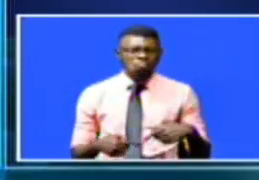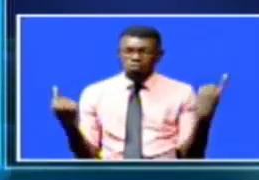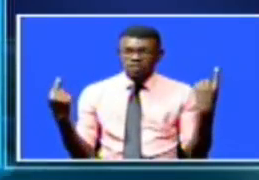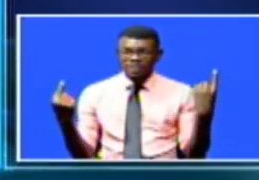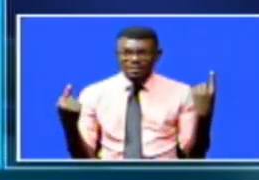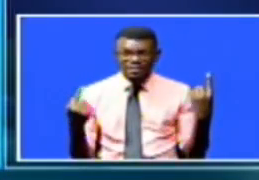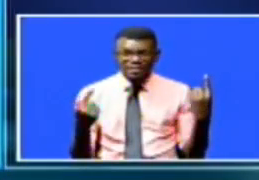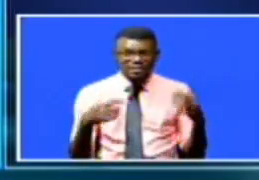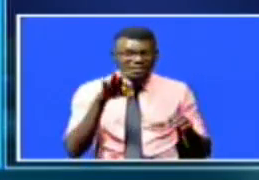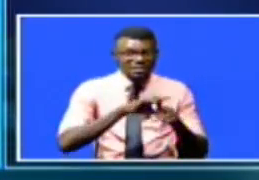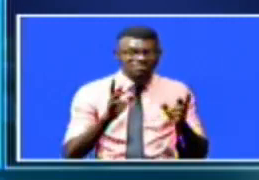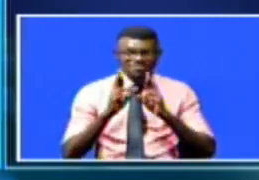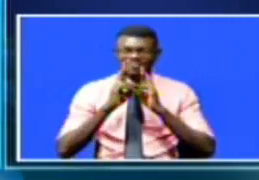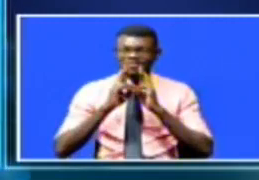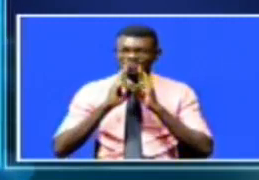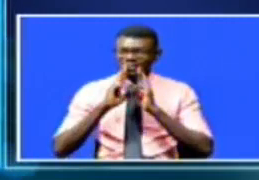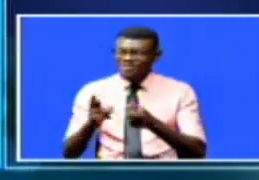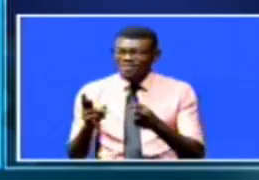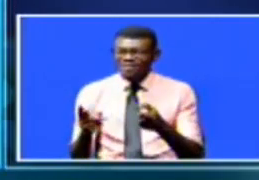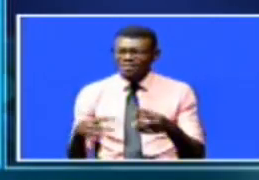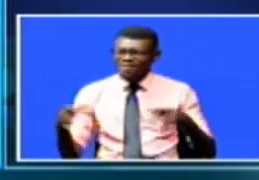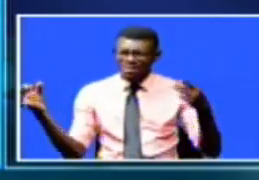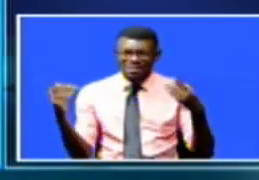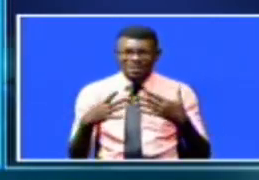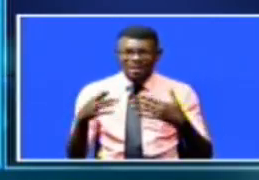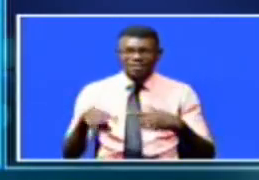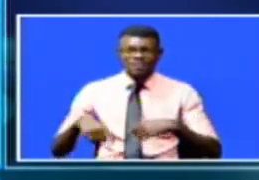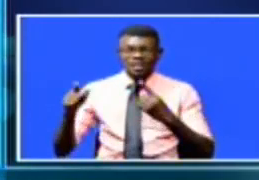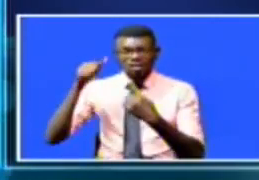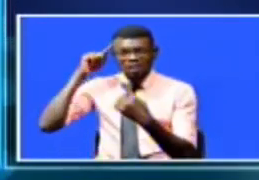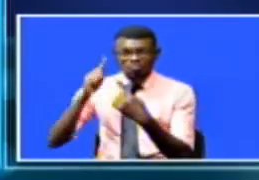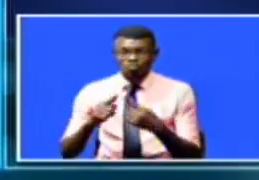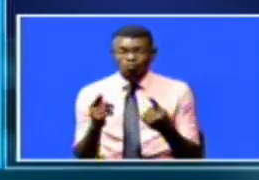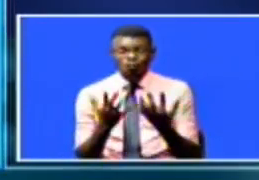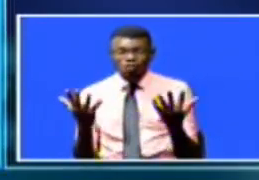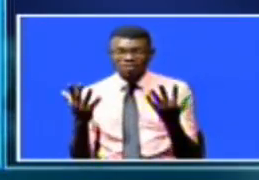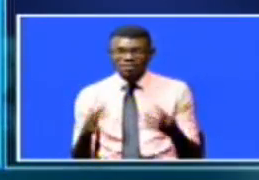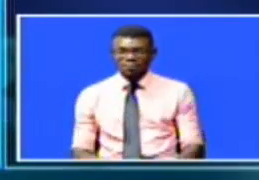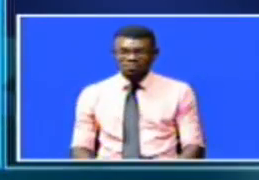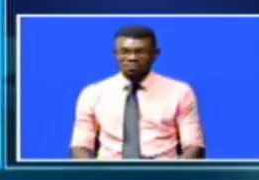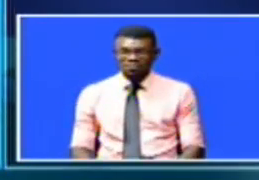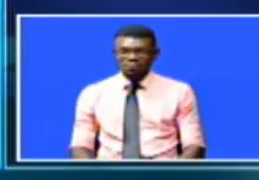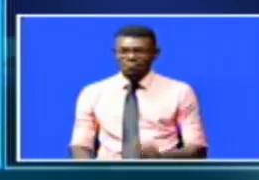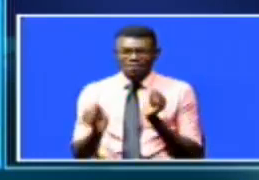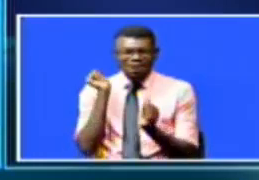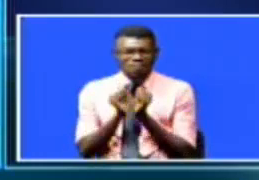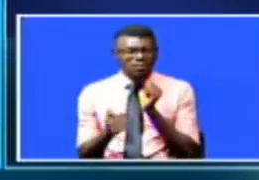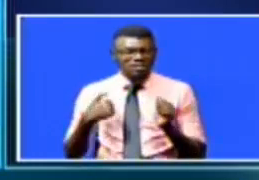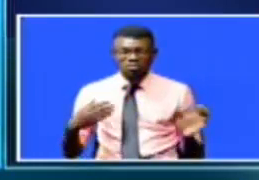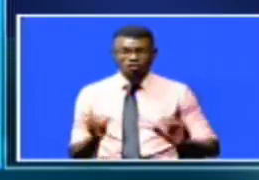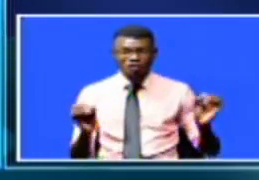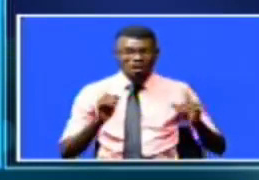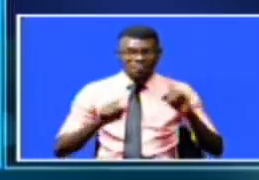election, is very clear that the intention is really not to discipline me, but the